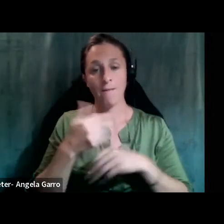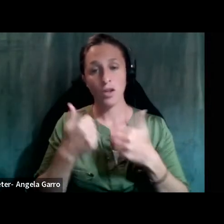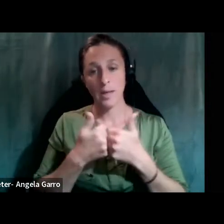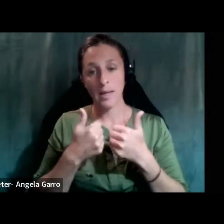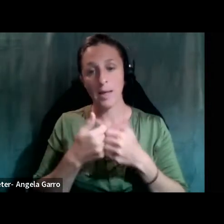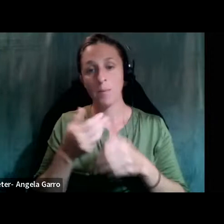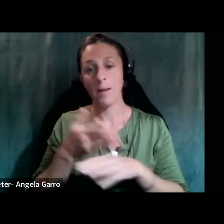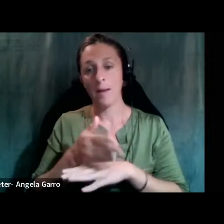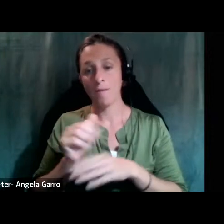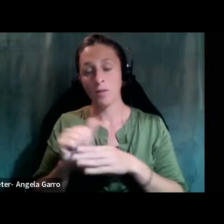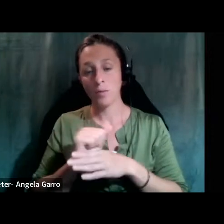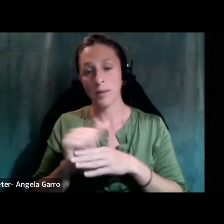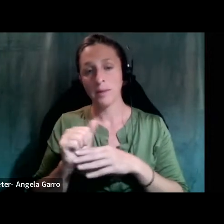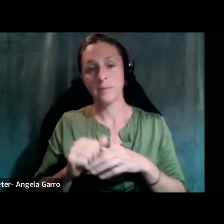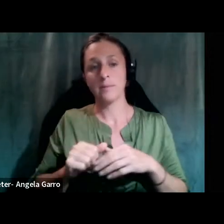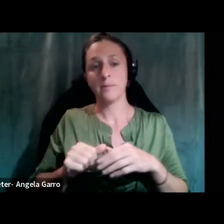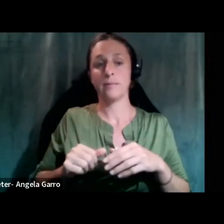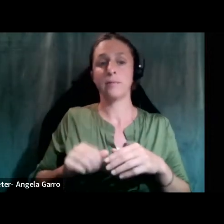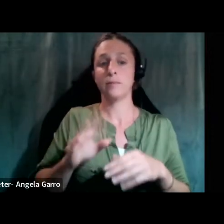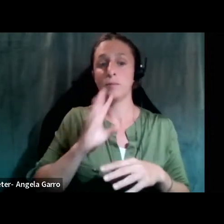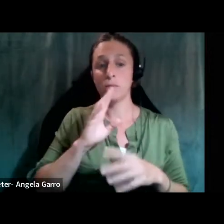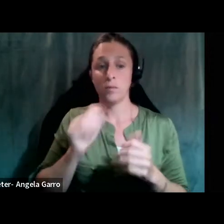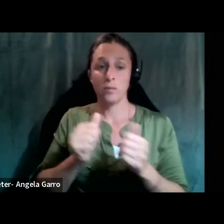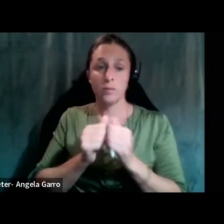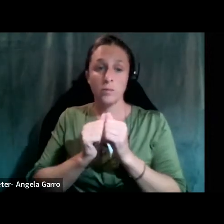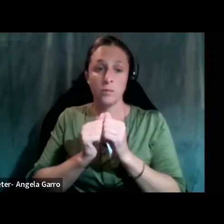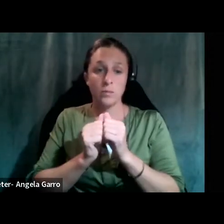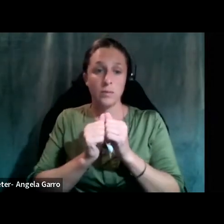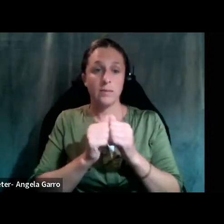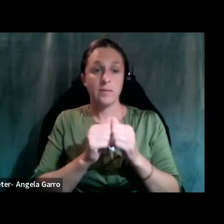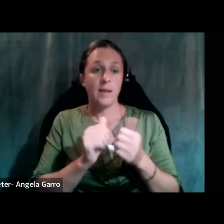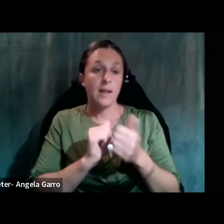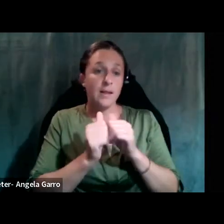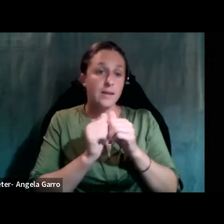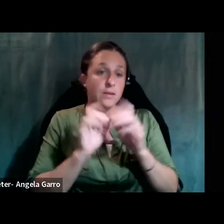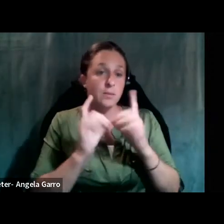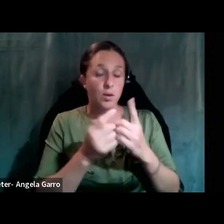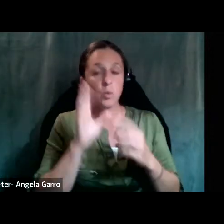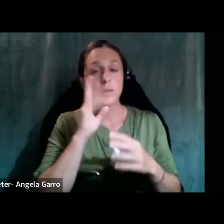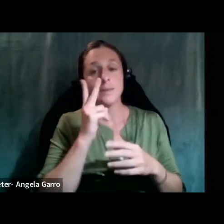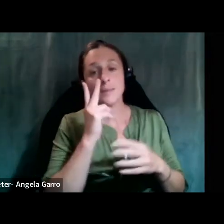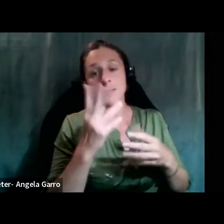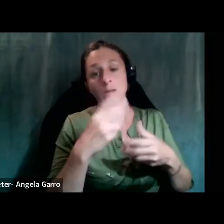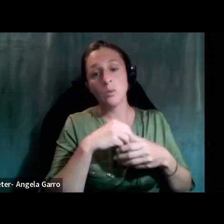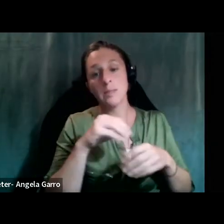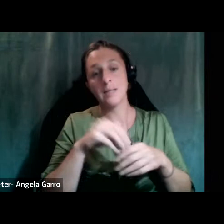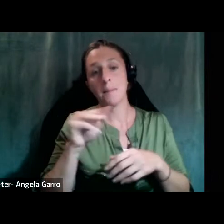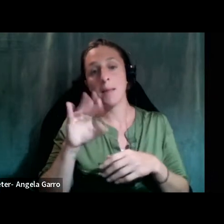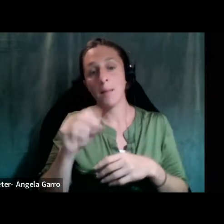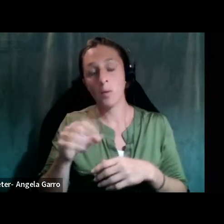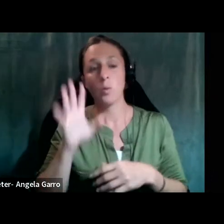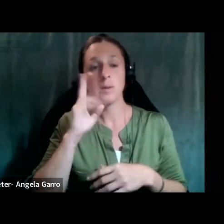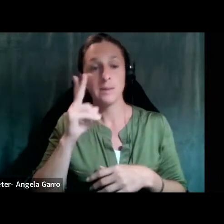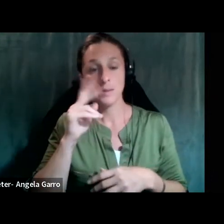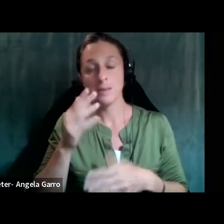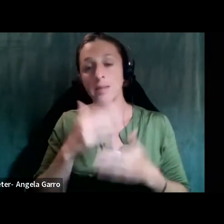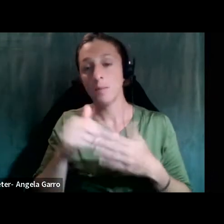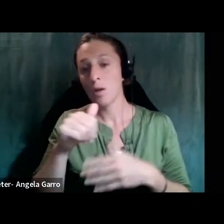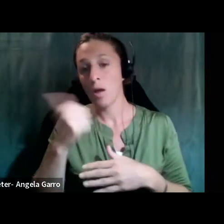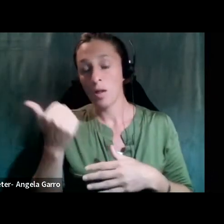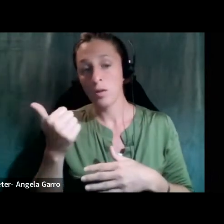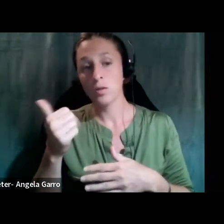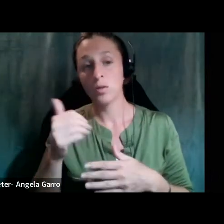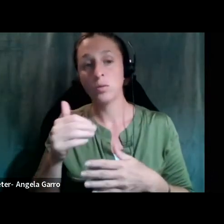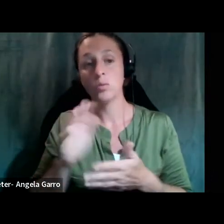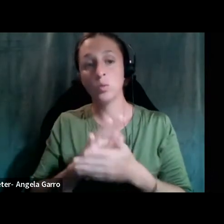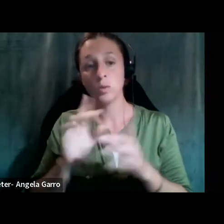practices. In speaking with the athletic department, and you'll see this included in the memo, you'll see what some of the other surrounding school districts are